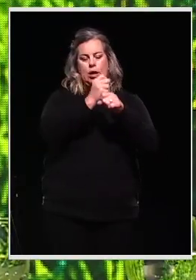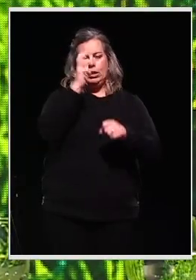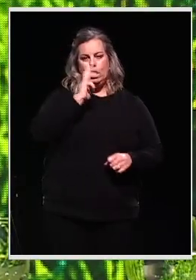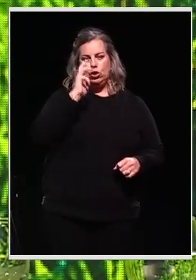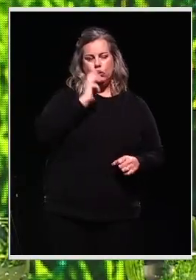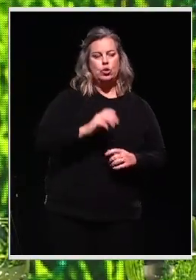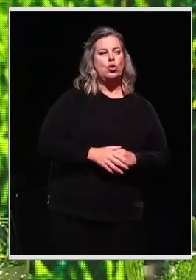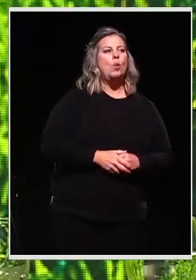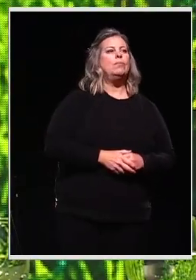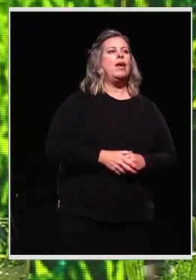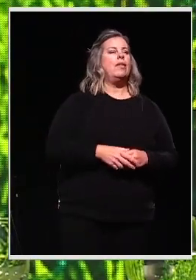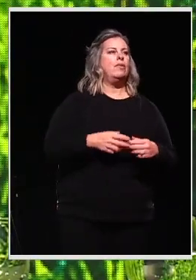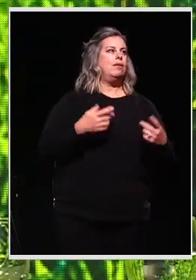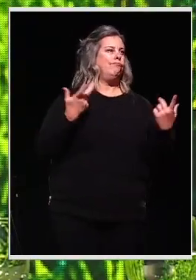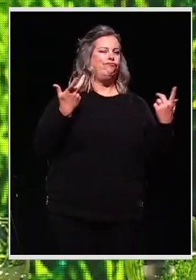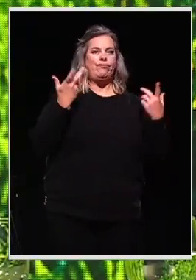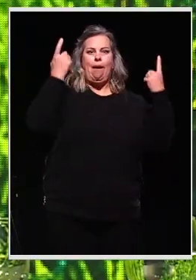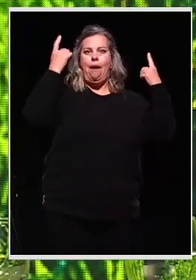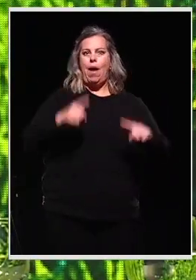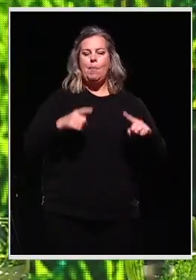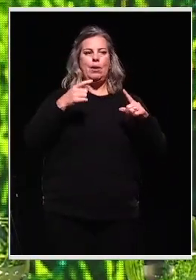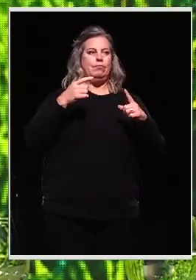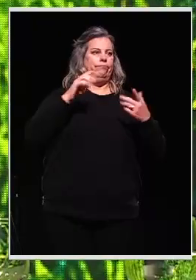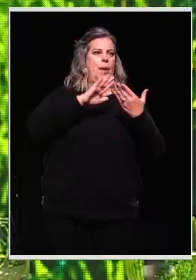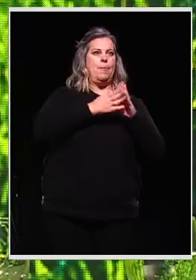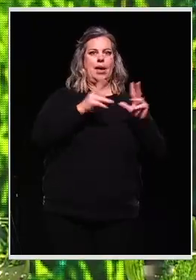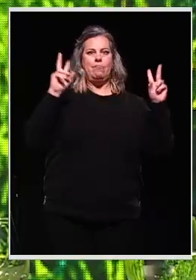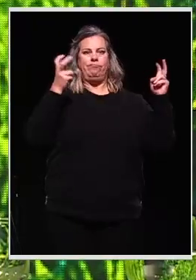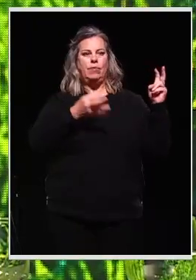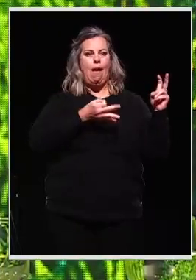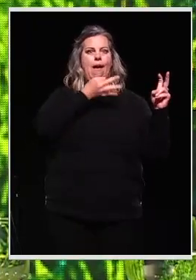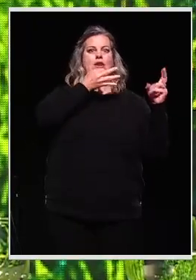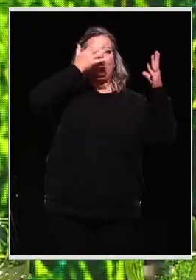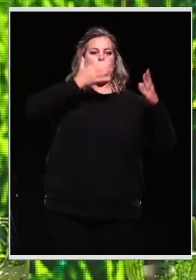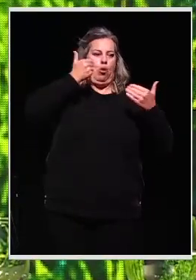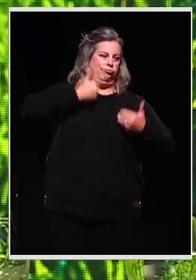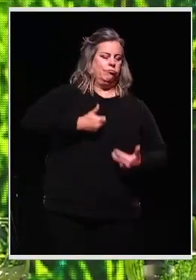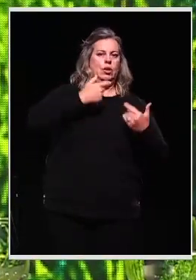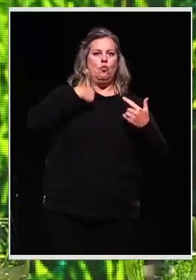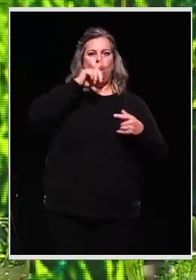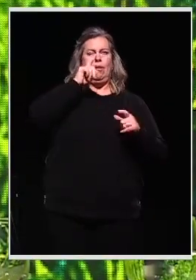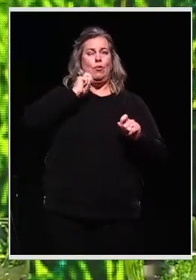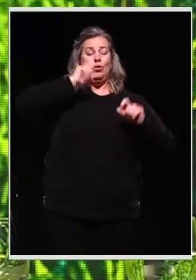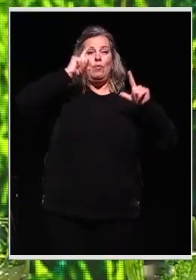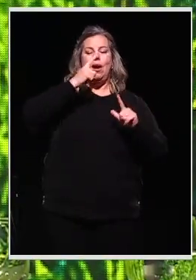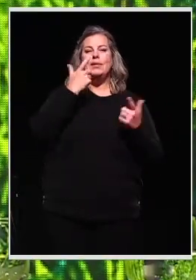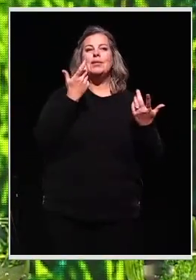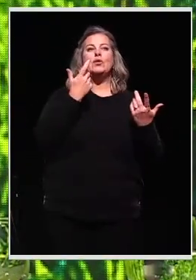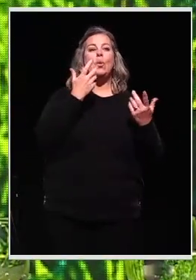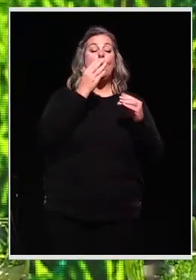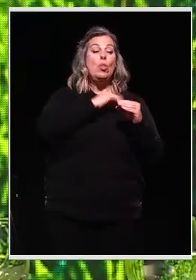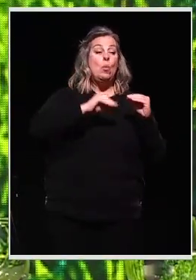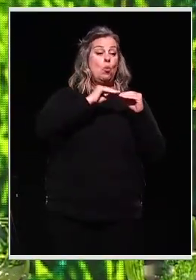it. And then suddenly you find yourself as an expert because no one else was doing it, and you're like surprised, because the more you do something,